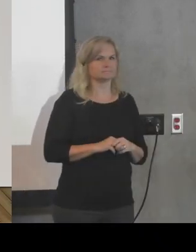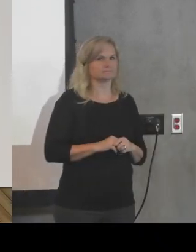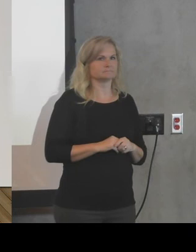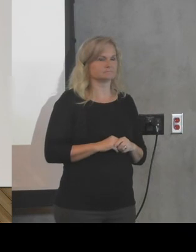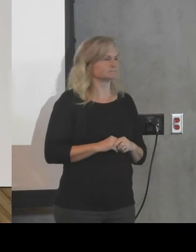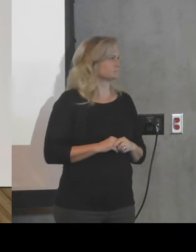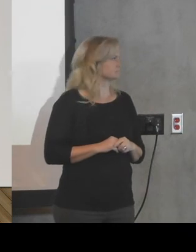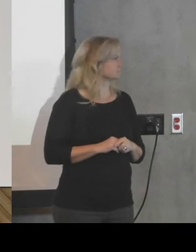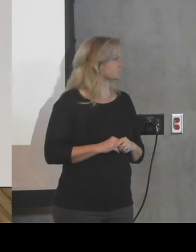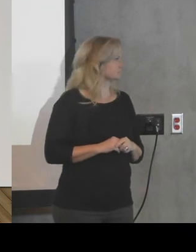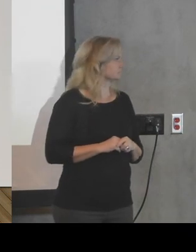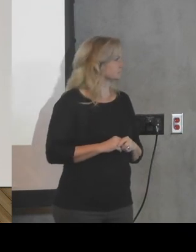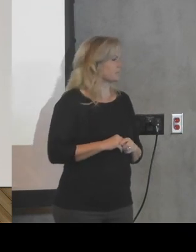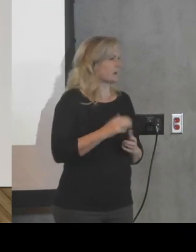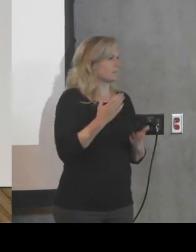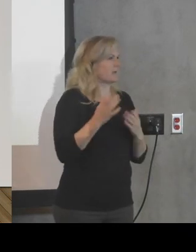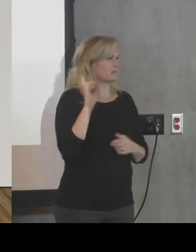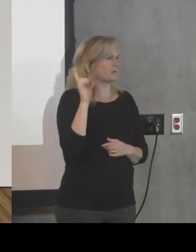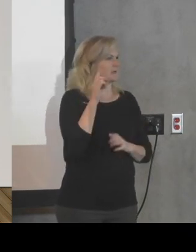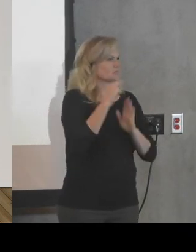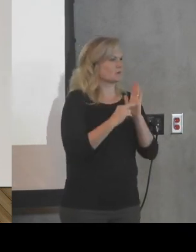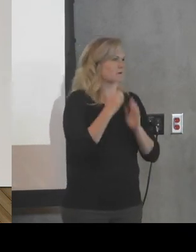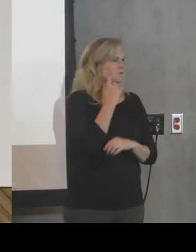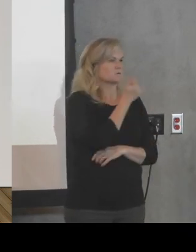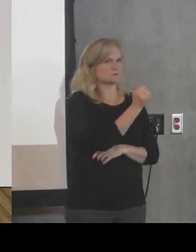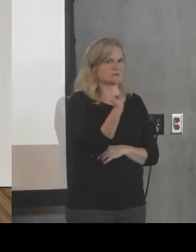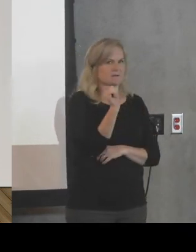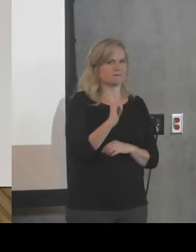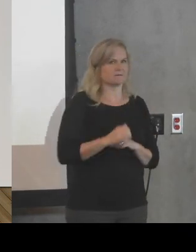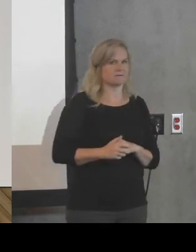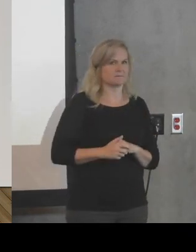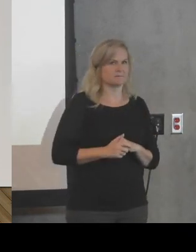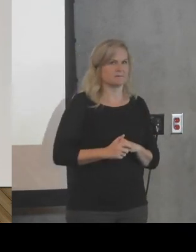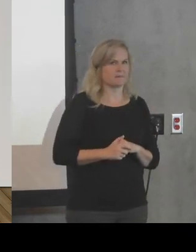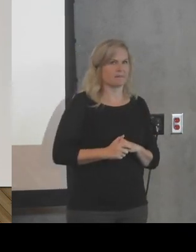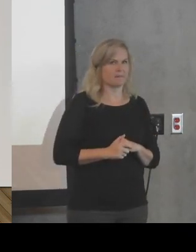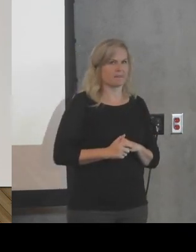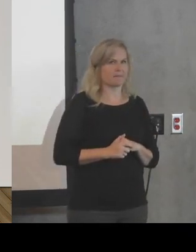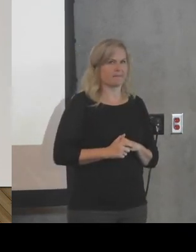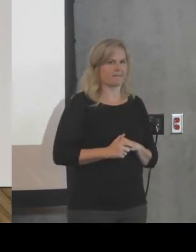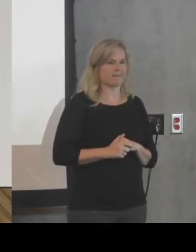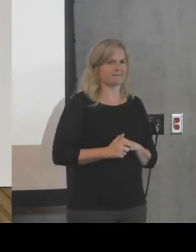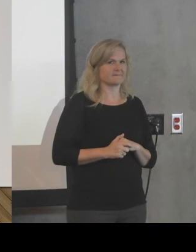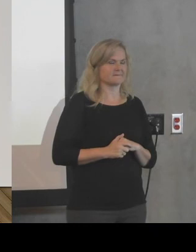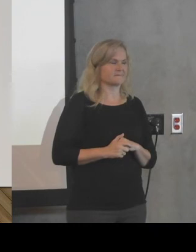Okay, you might have to read this one for yourself. Our next ring of the donut is